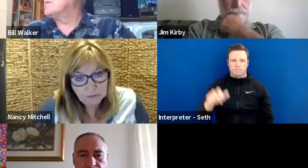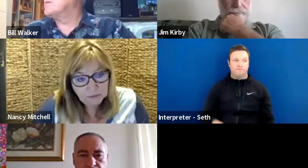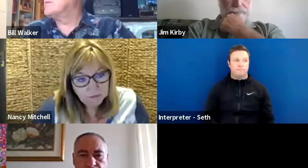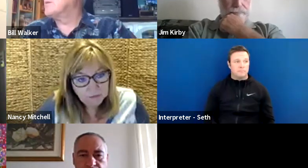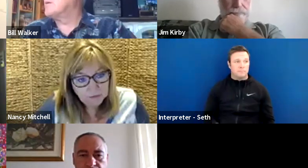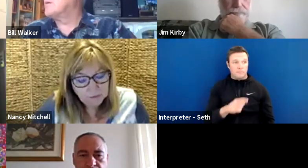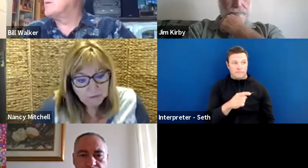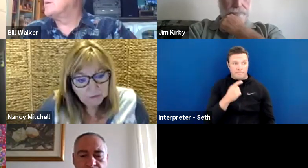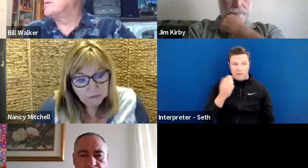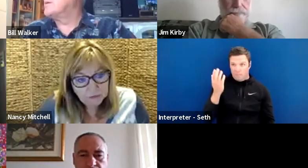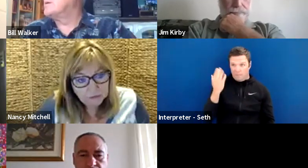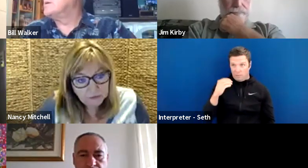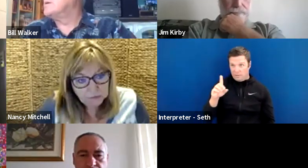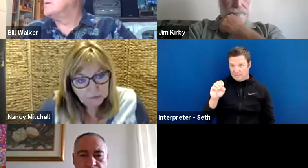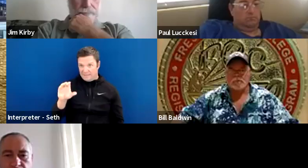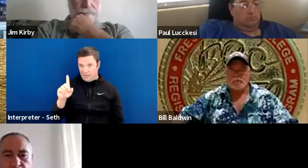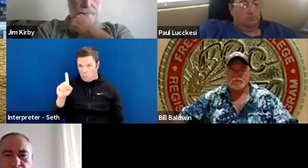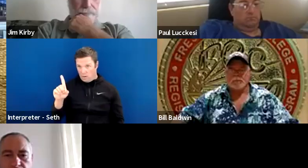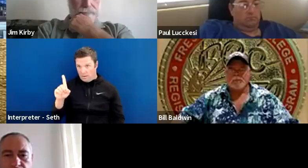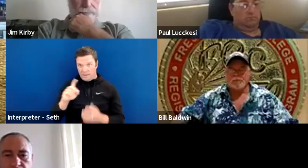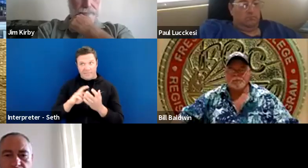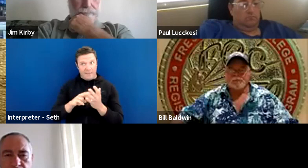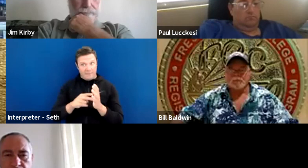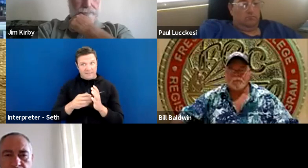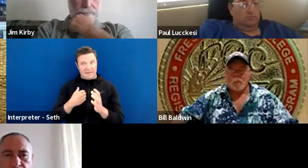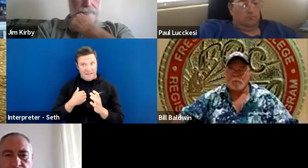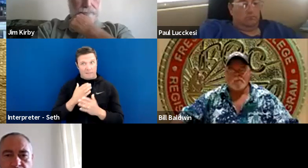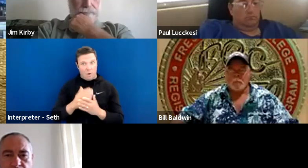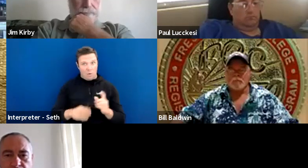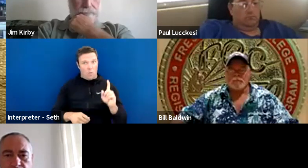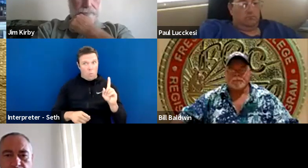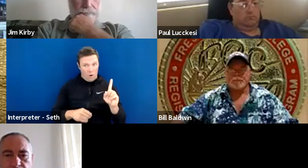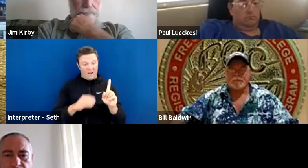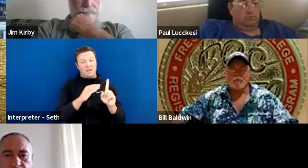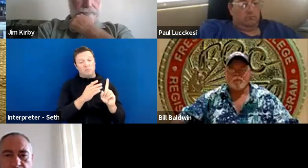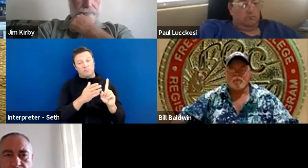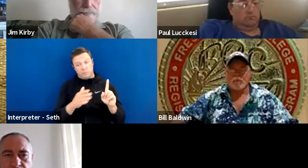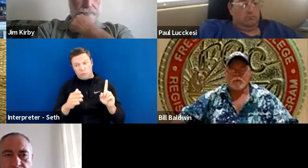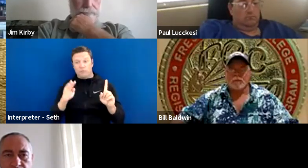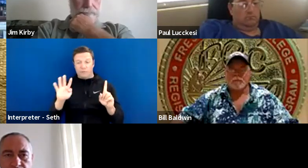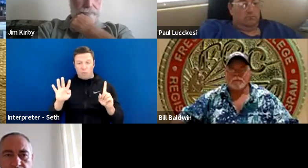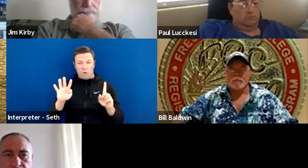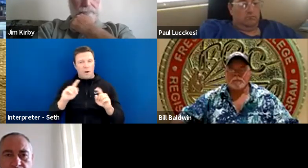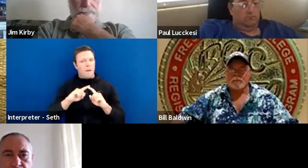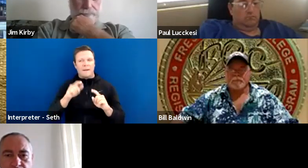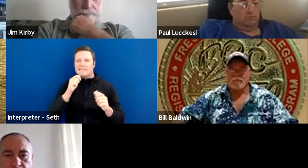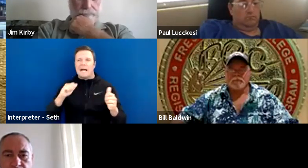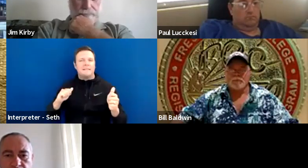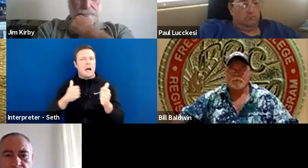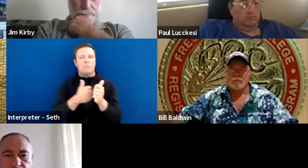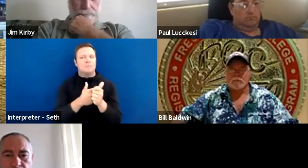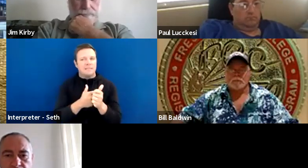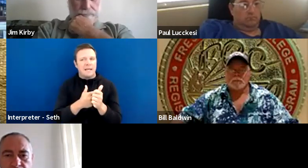I've essentially had parts 1 through 4, but it's not necessarily as up to date as what's